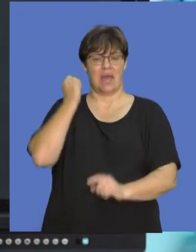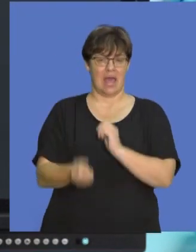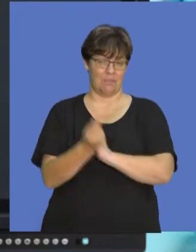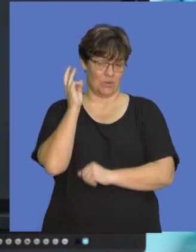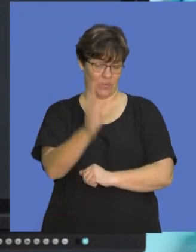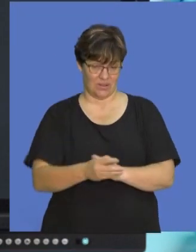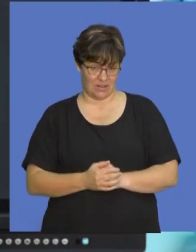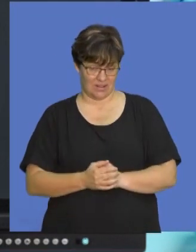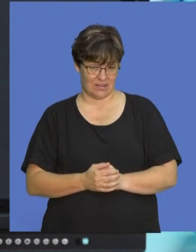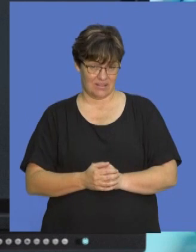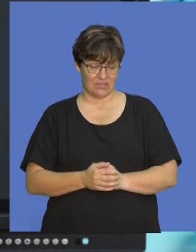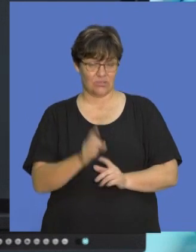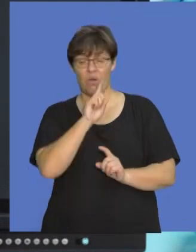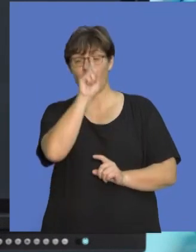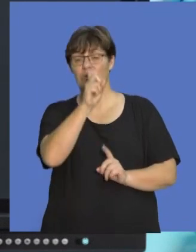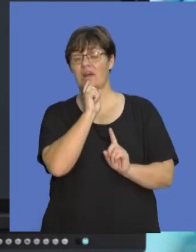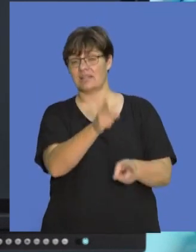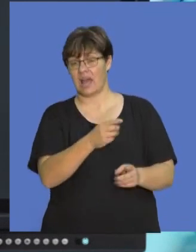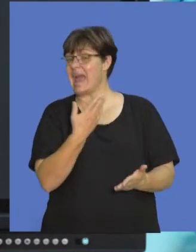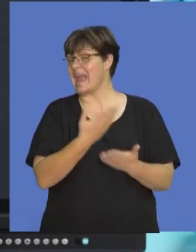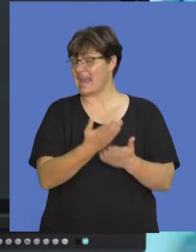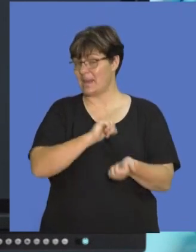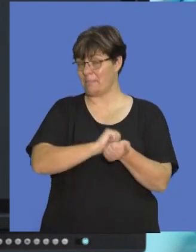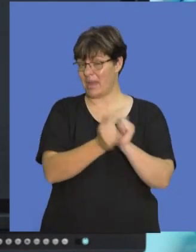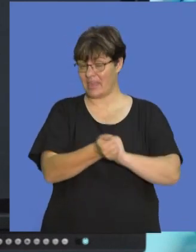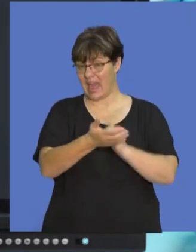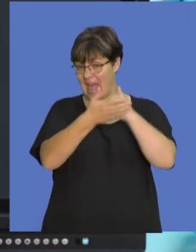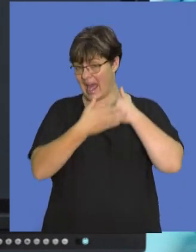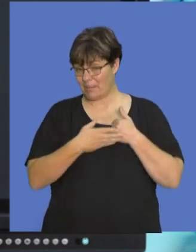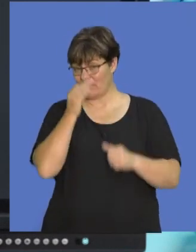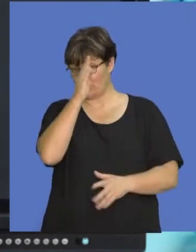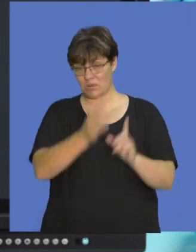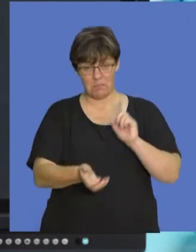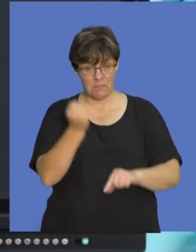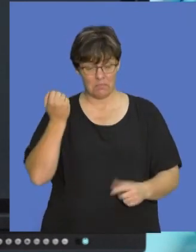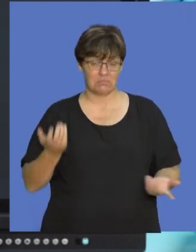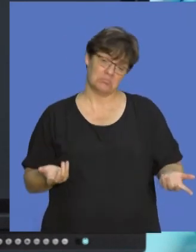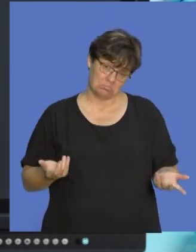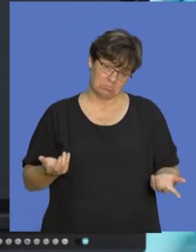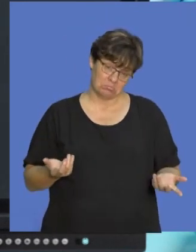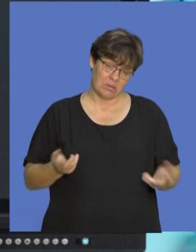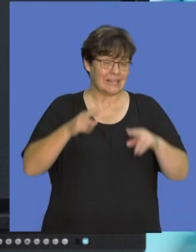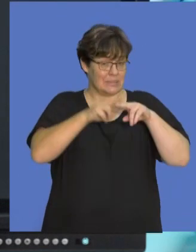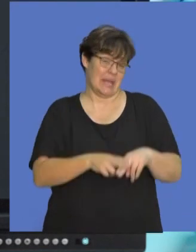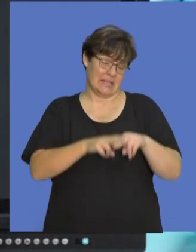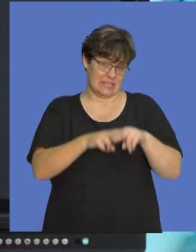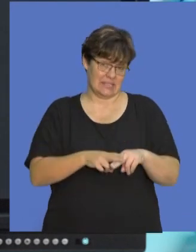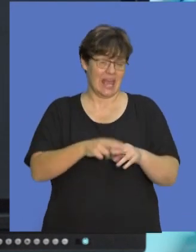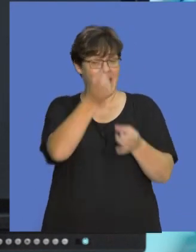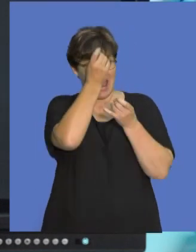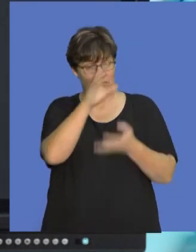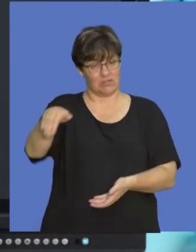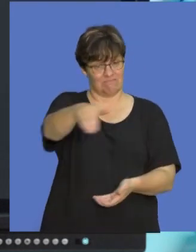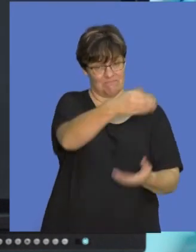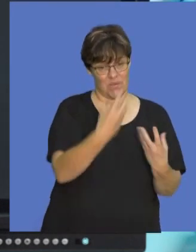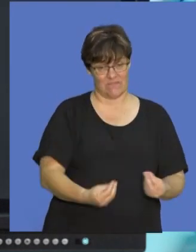for predicting what might happen. And so if we have to answer our question, can mathematics help us predict the future?